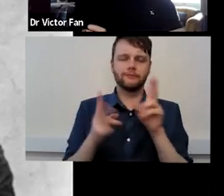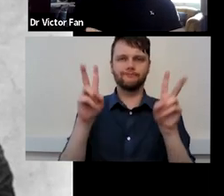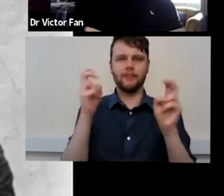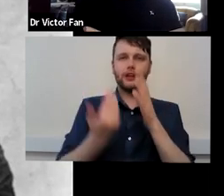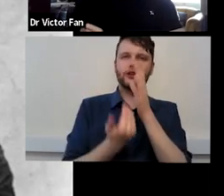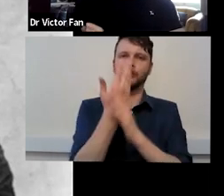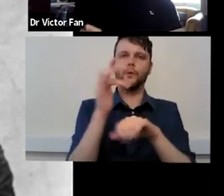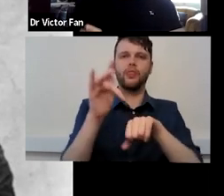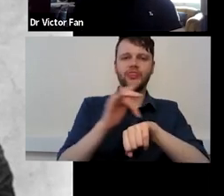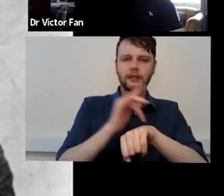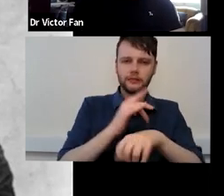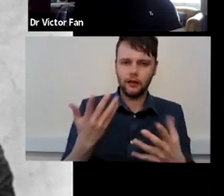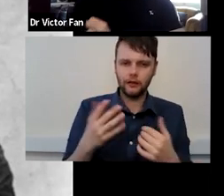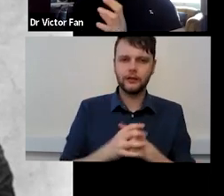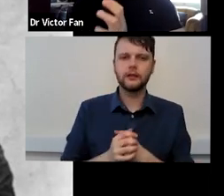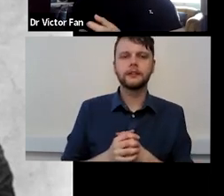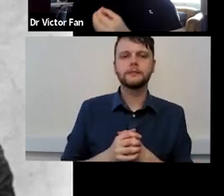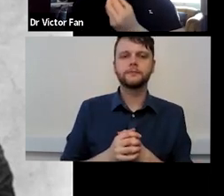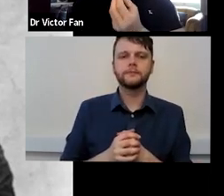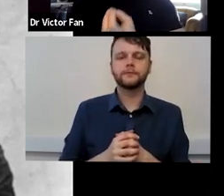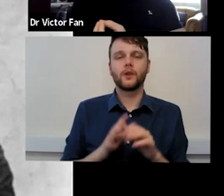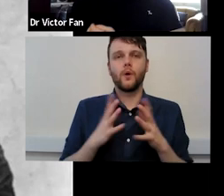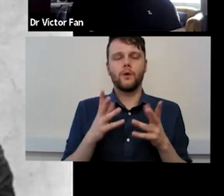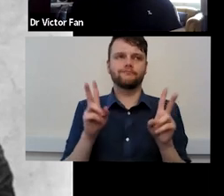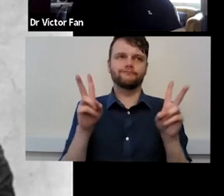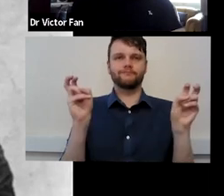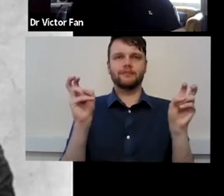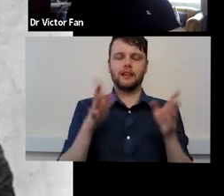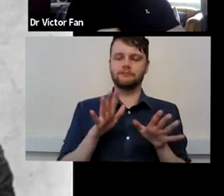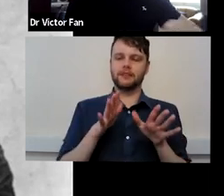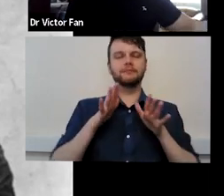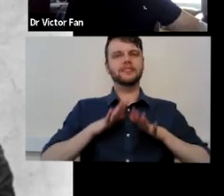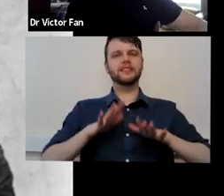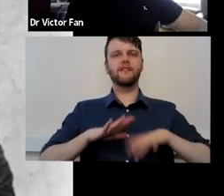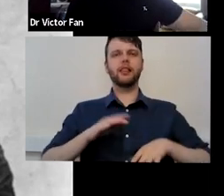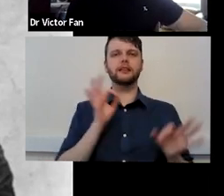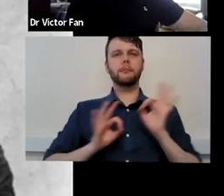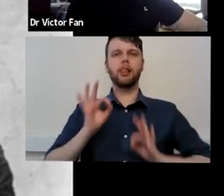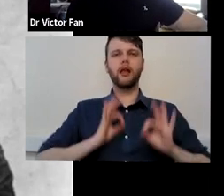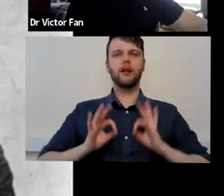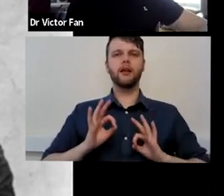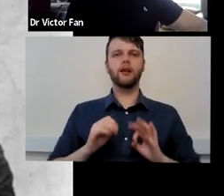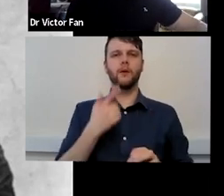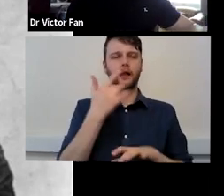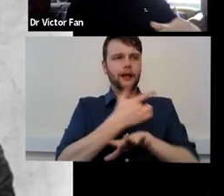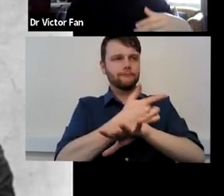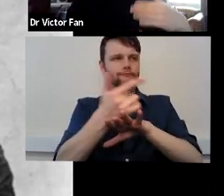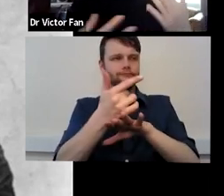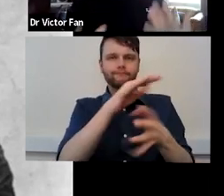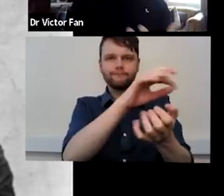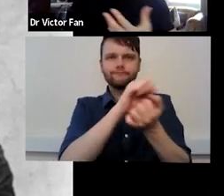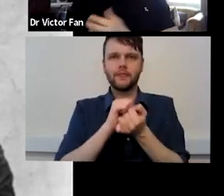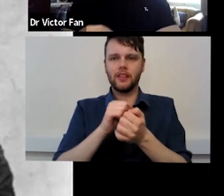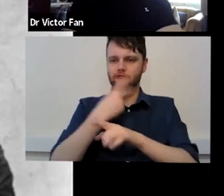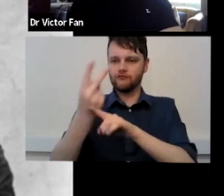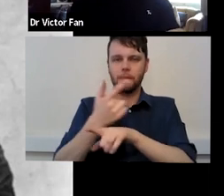sometimes also known as the wenmingxi, or civilized play, could be preserved, replayed,